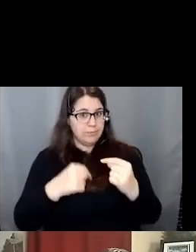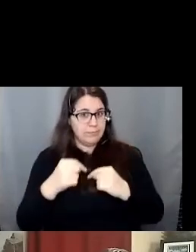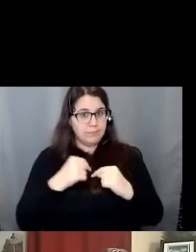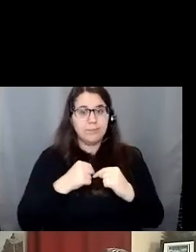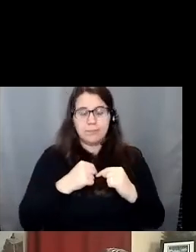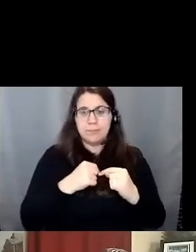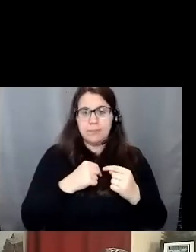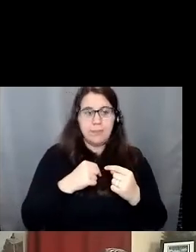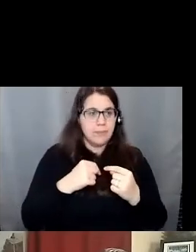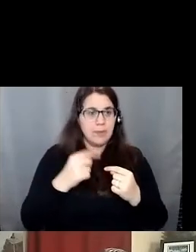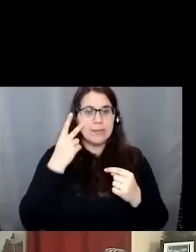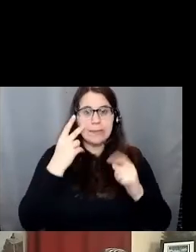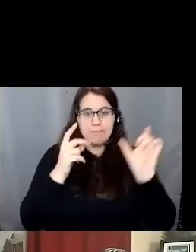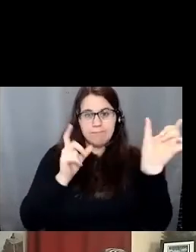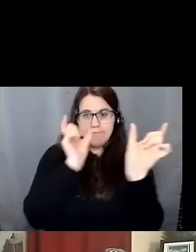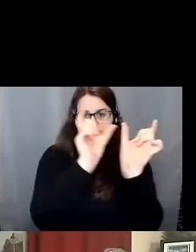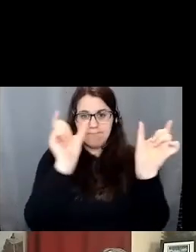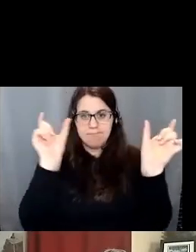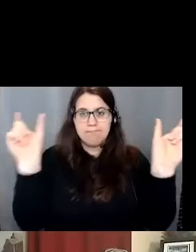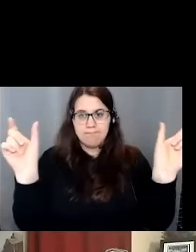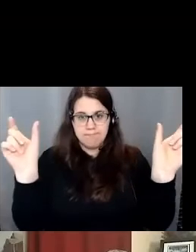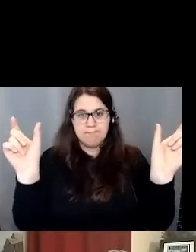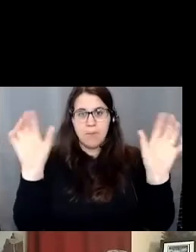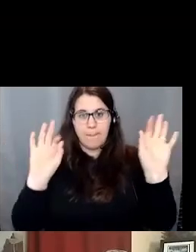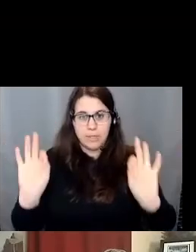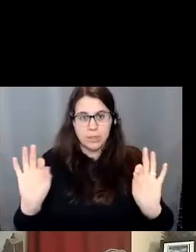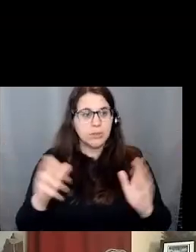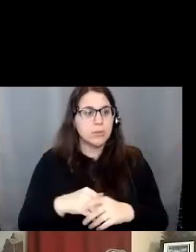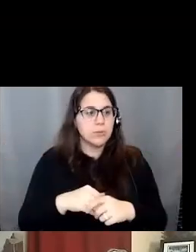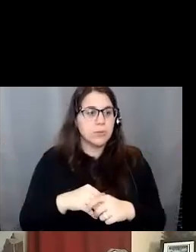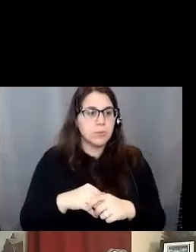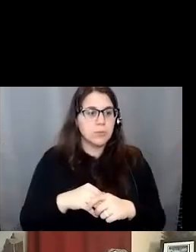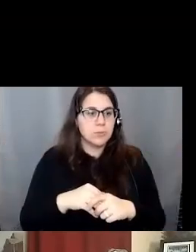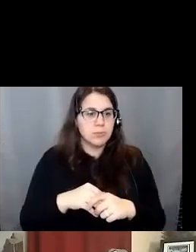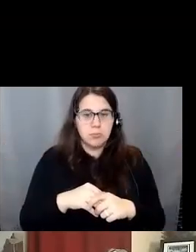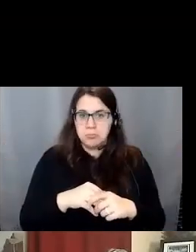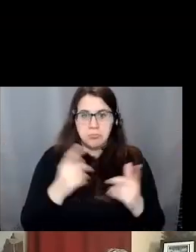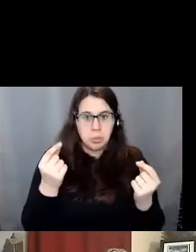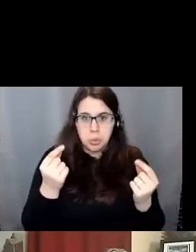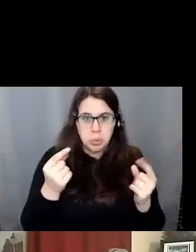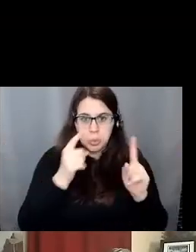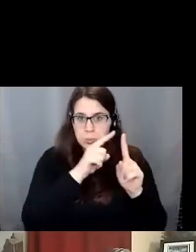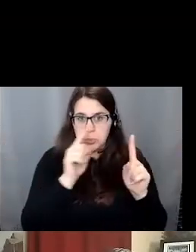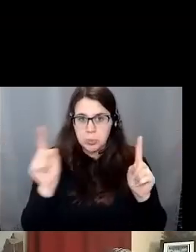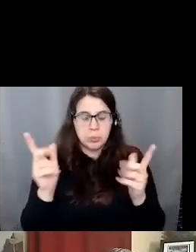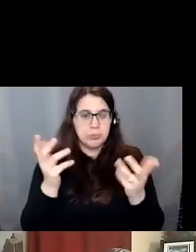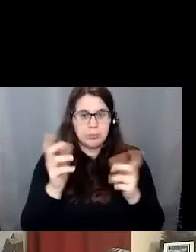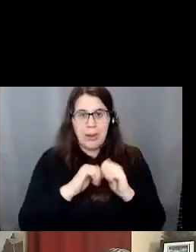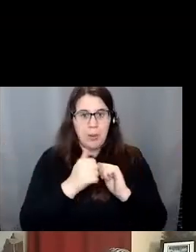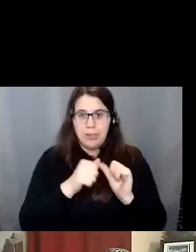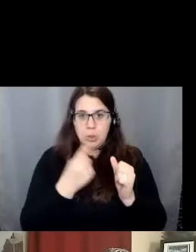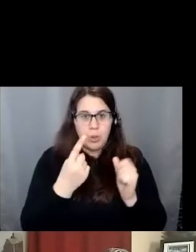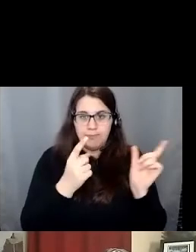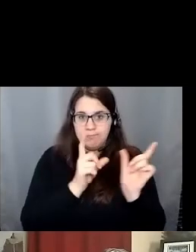options that we have here at the top and what those options allow you to do and a little bit more detail about how they function. So